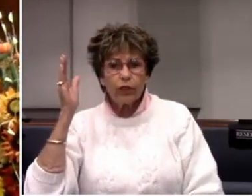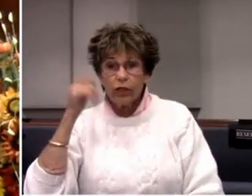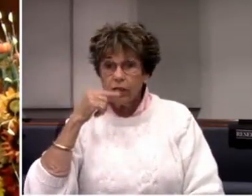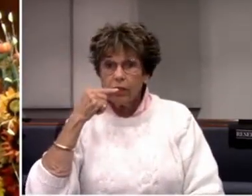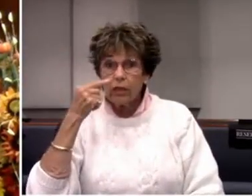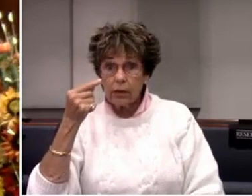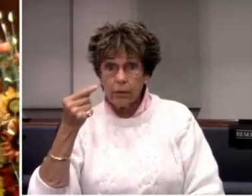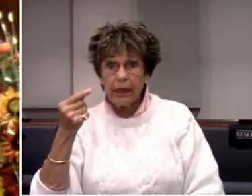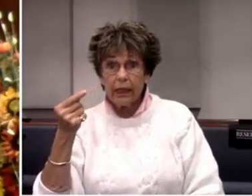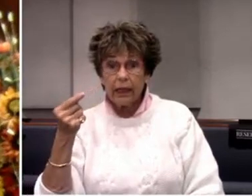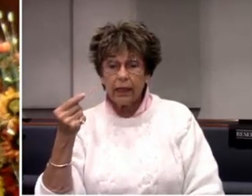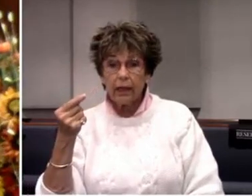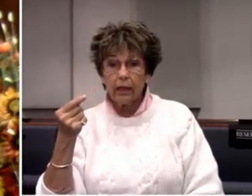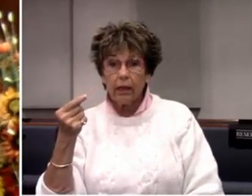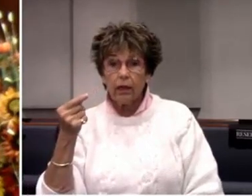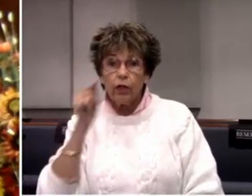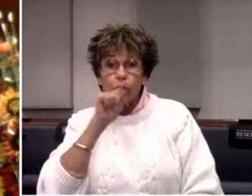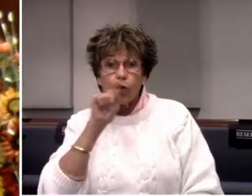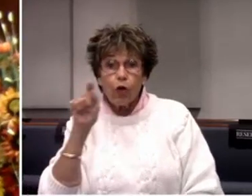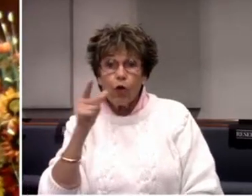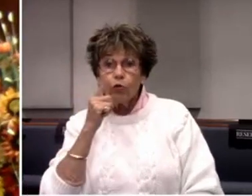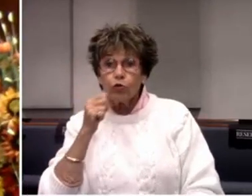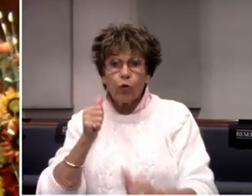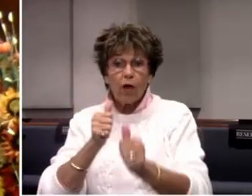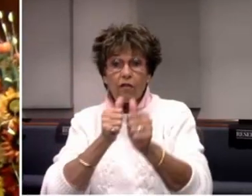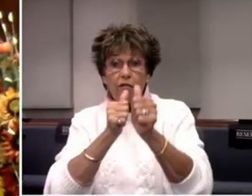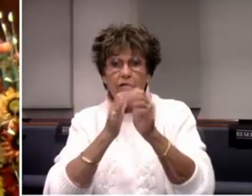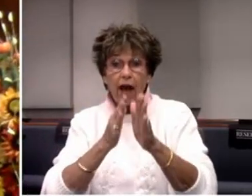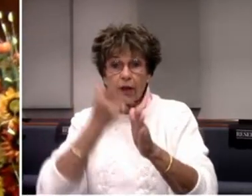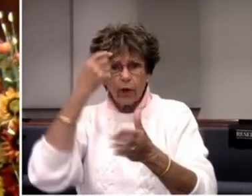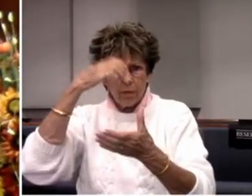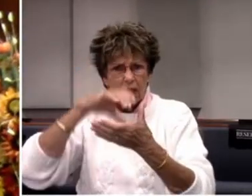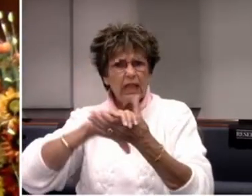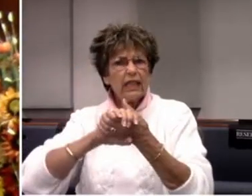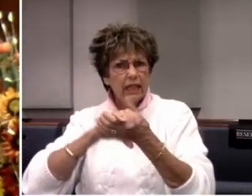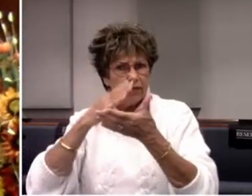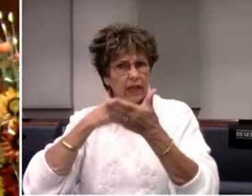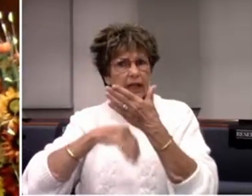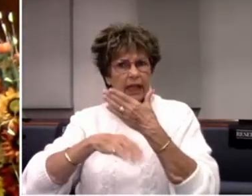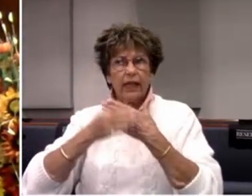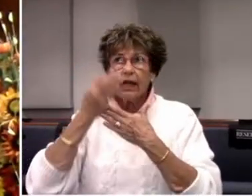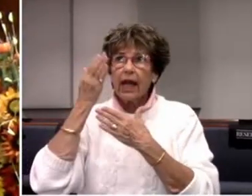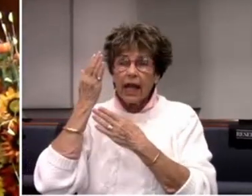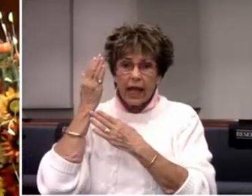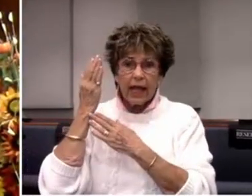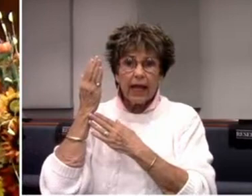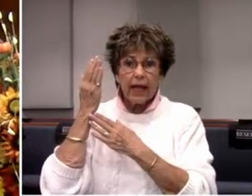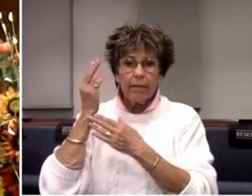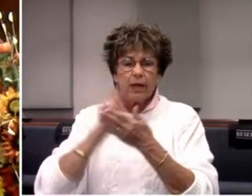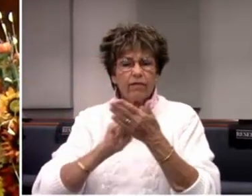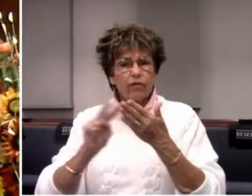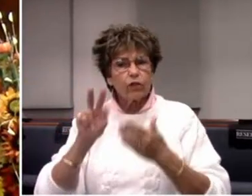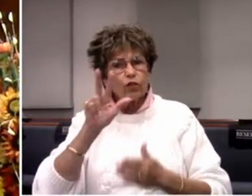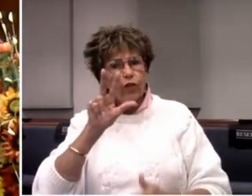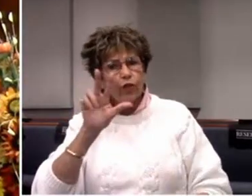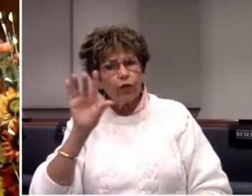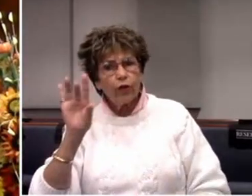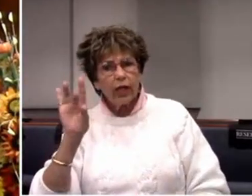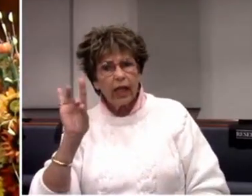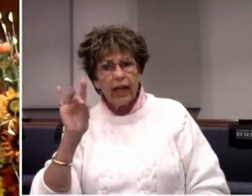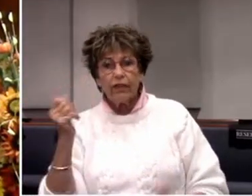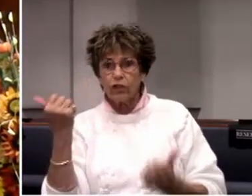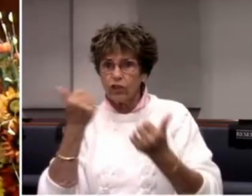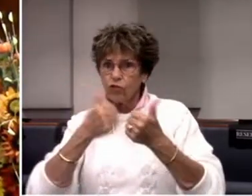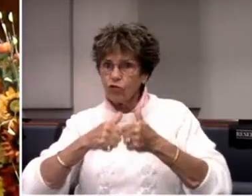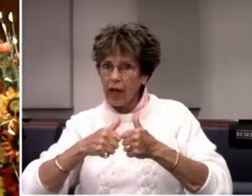here to those that are following him, those that have believed upon him. And in verse number 38, he's making a challenge